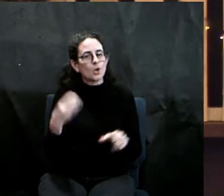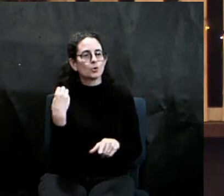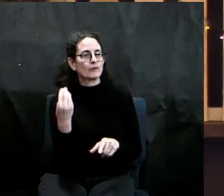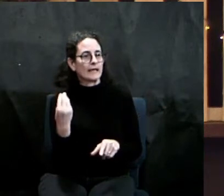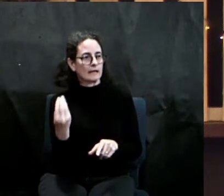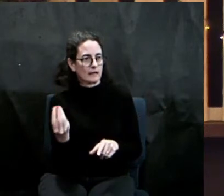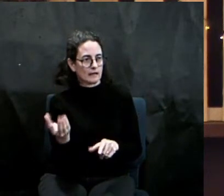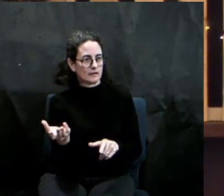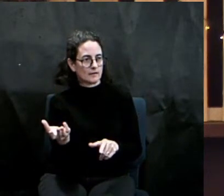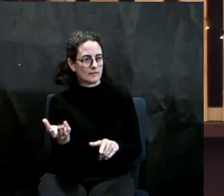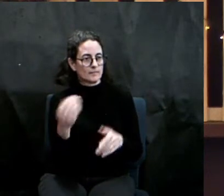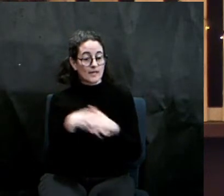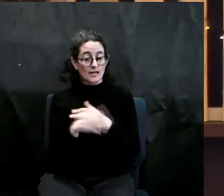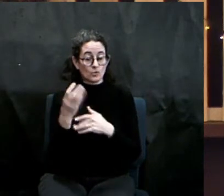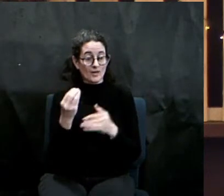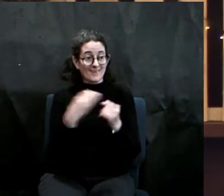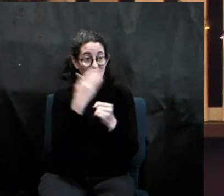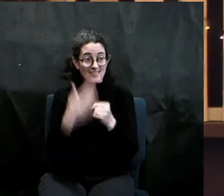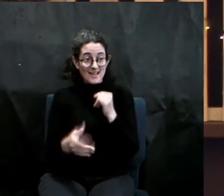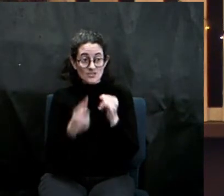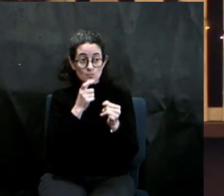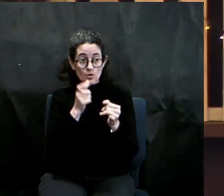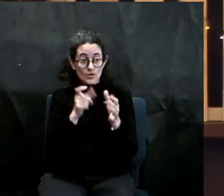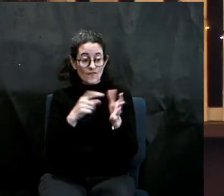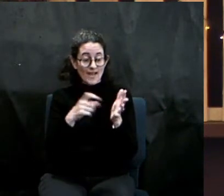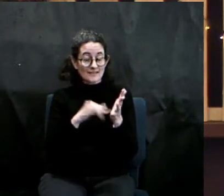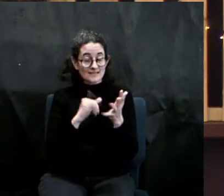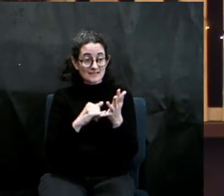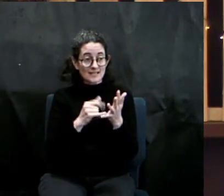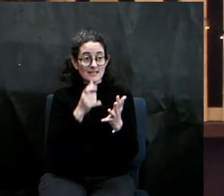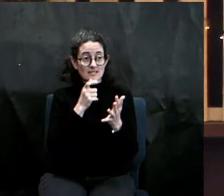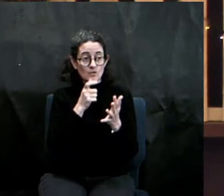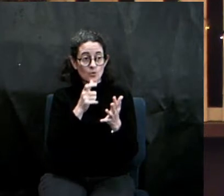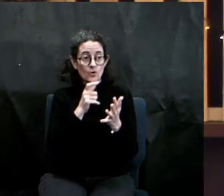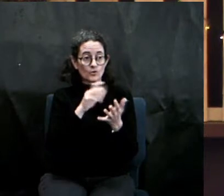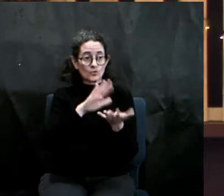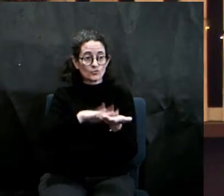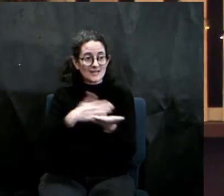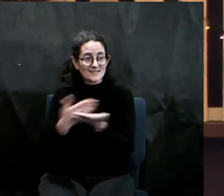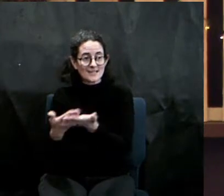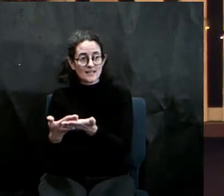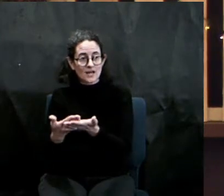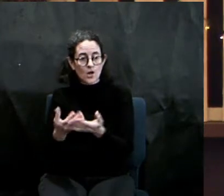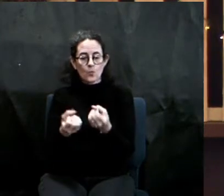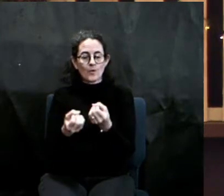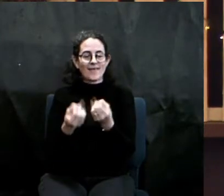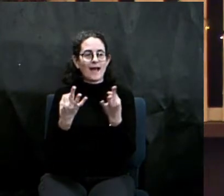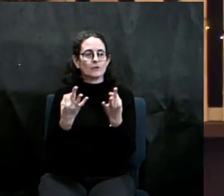the last word of Acts is the word translated without